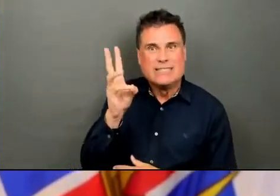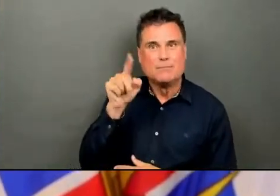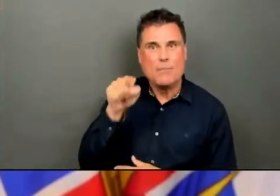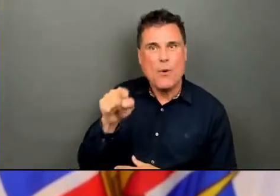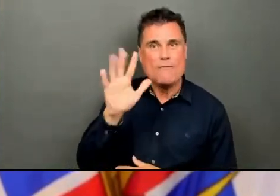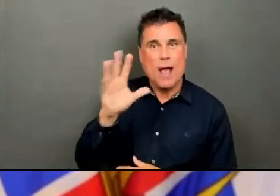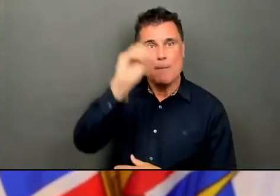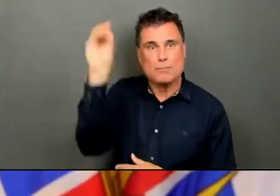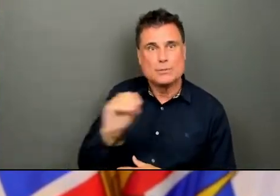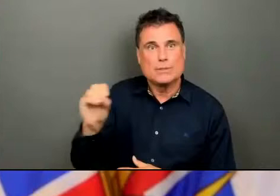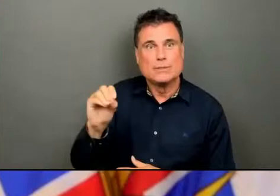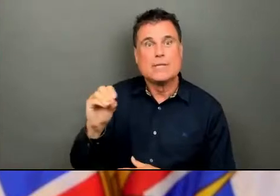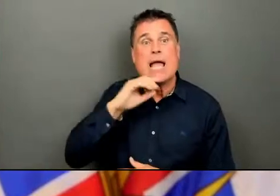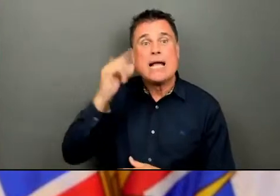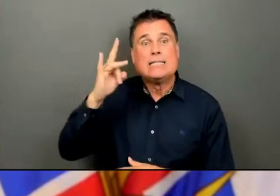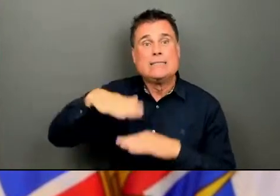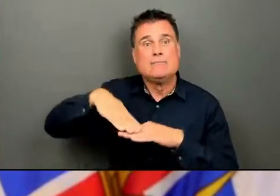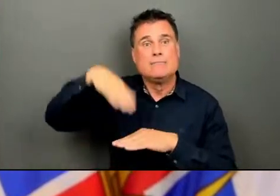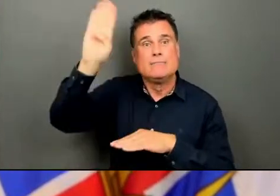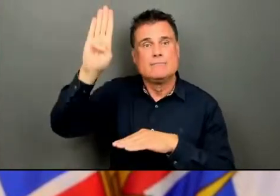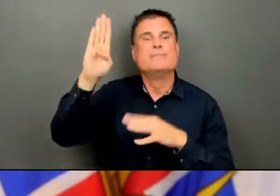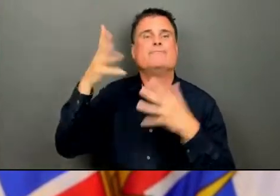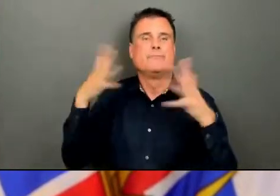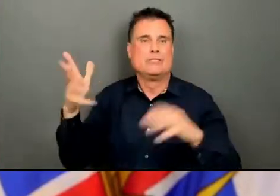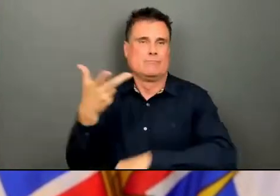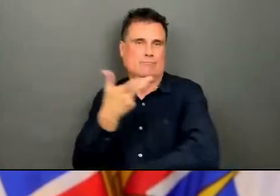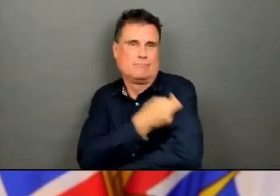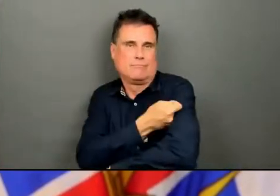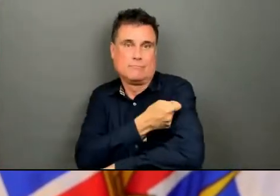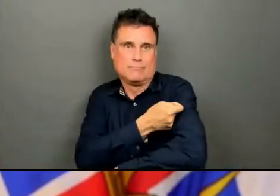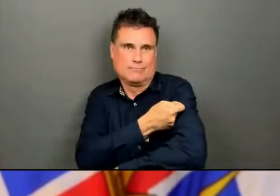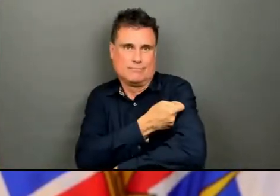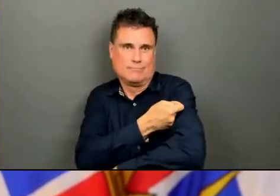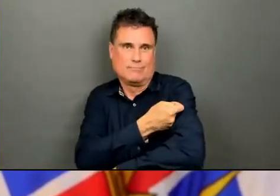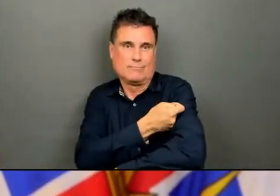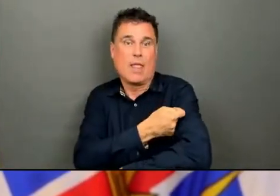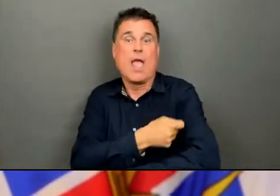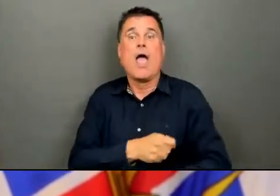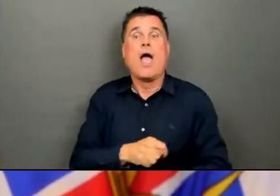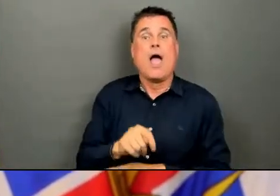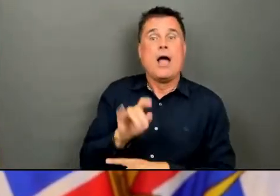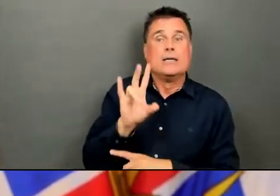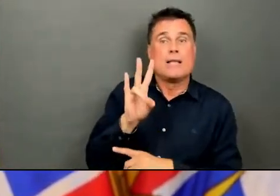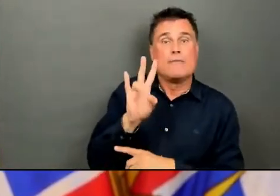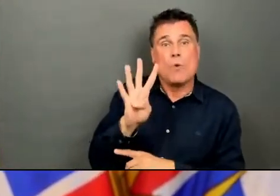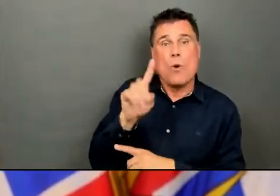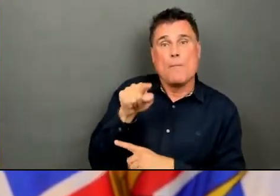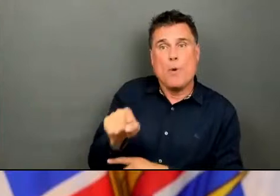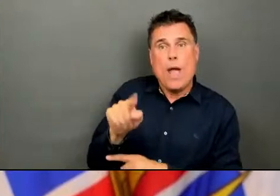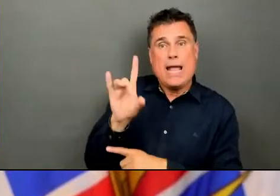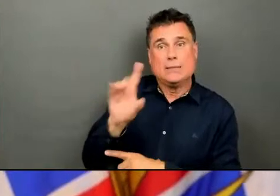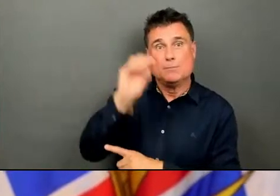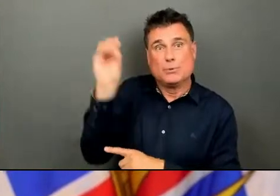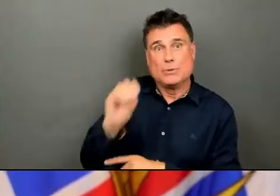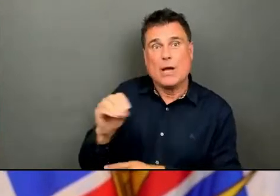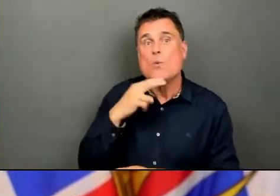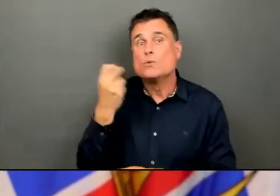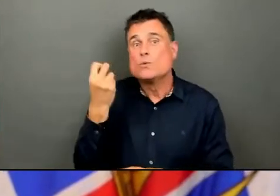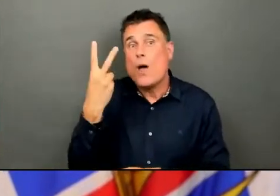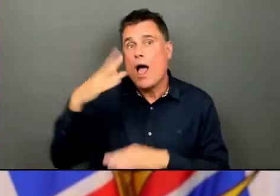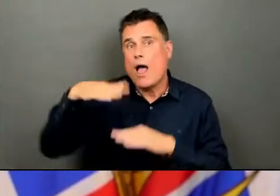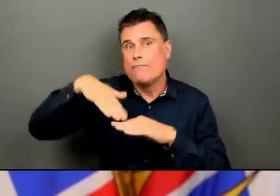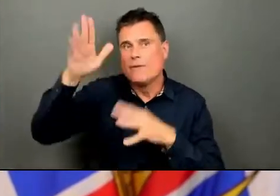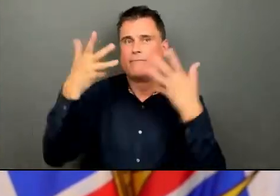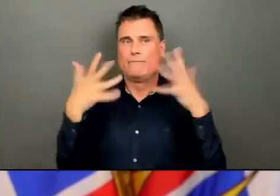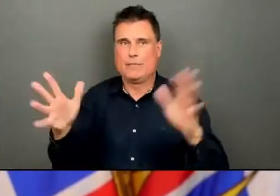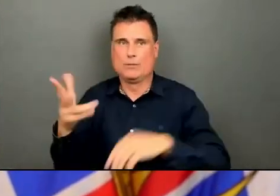76.5% of all adults being immunized here in British Columbia, and 74.8% of everyone 12 years of age and